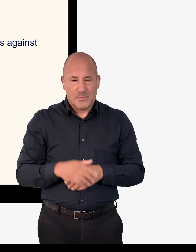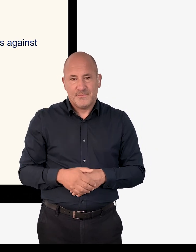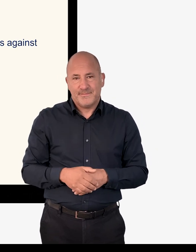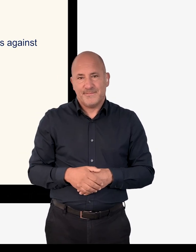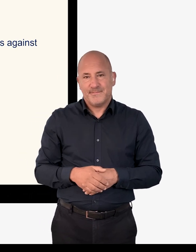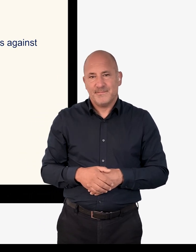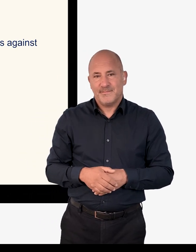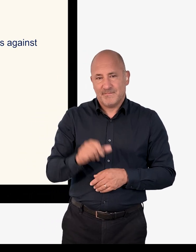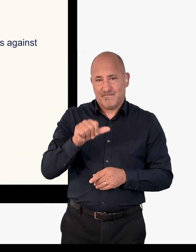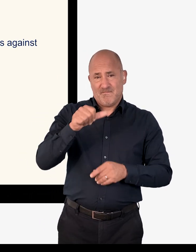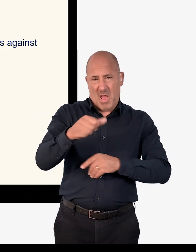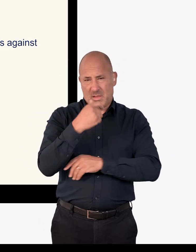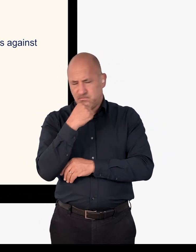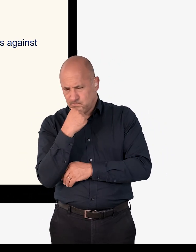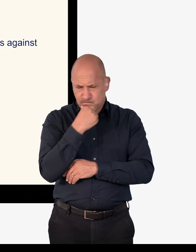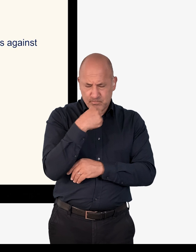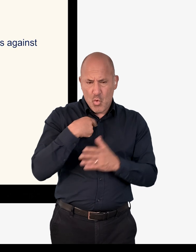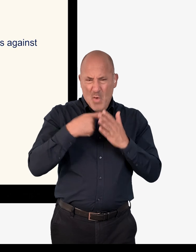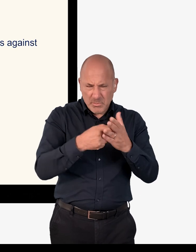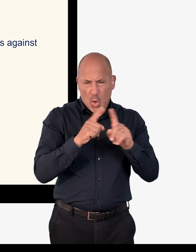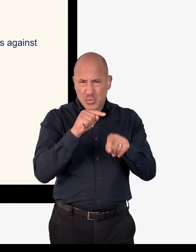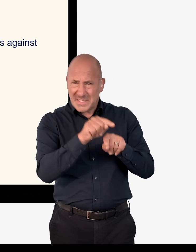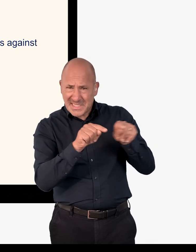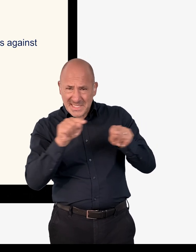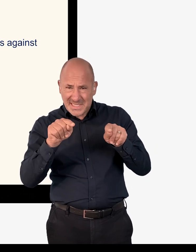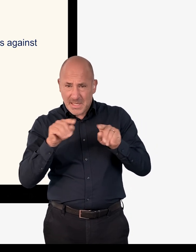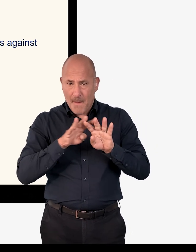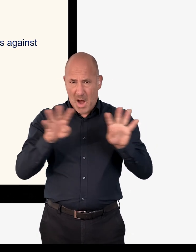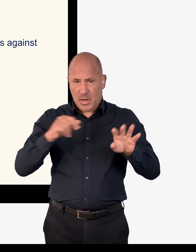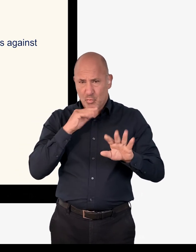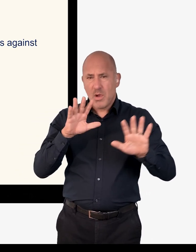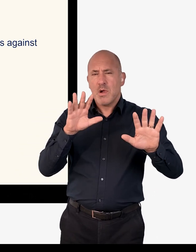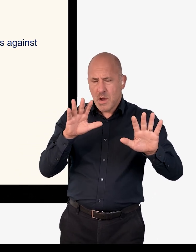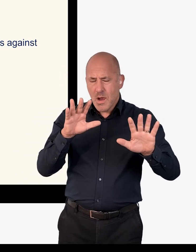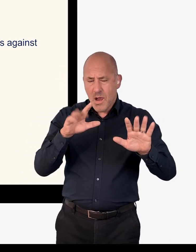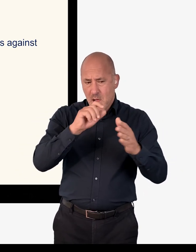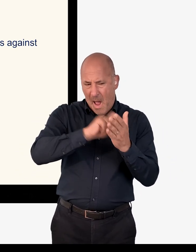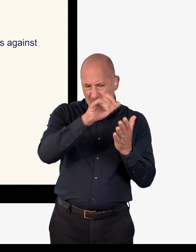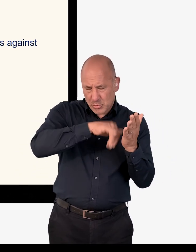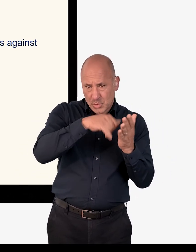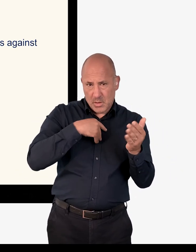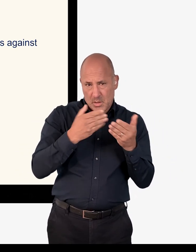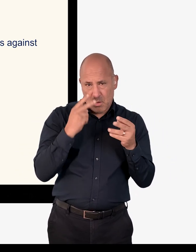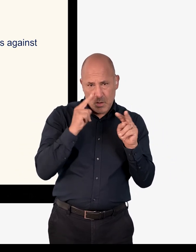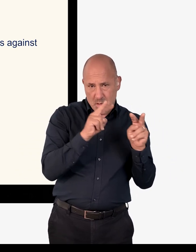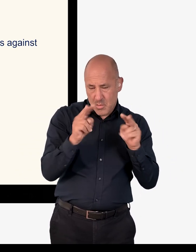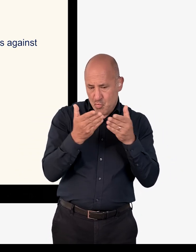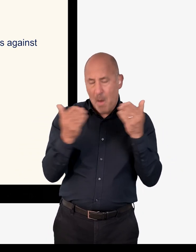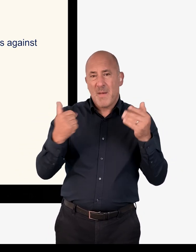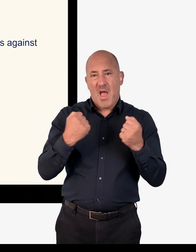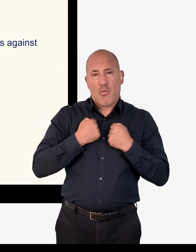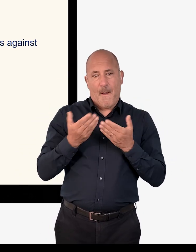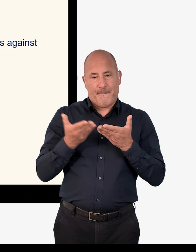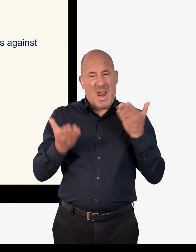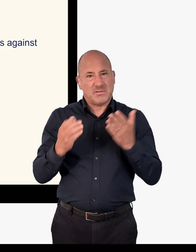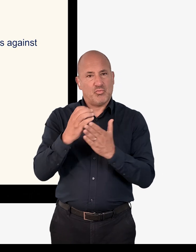funded. In making our decisions and recommendations, the panel reviews applications against the following